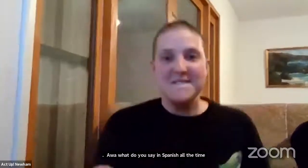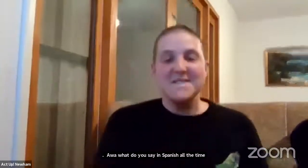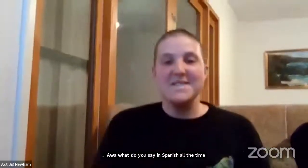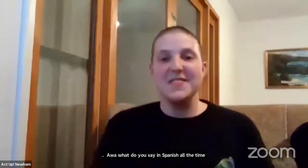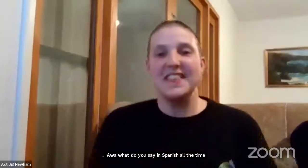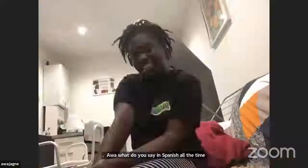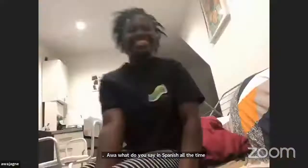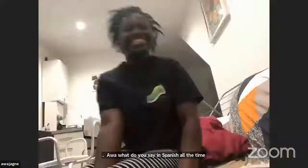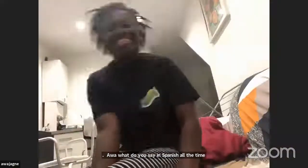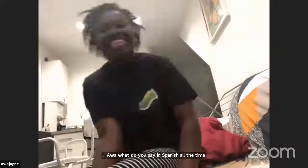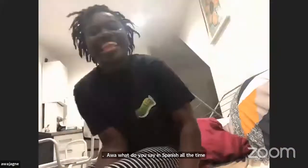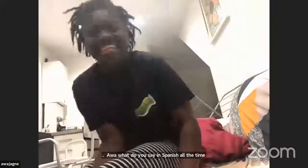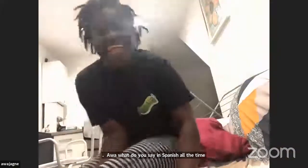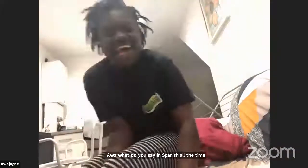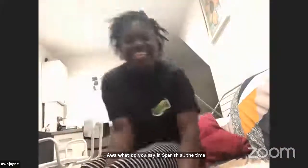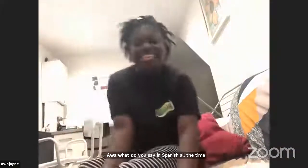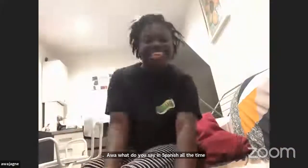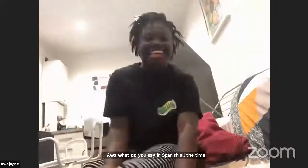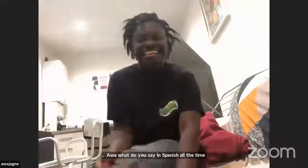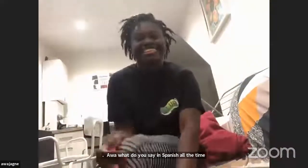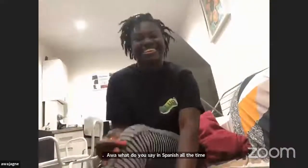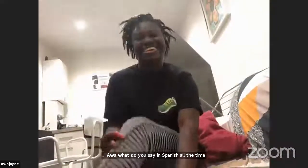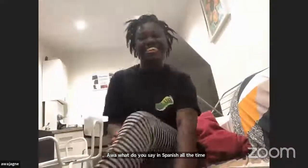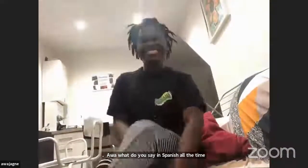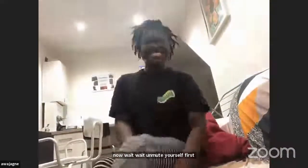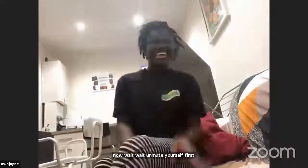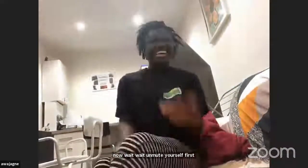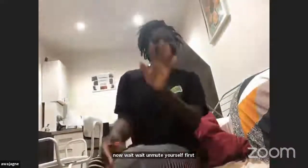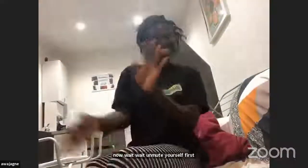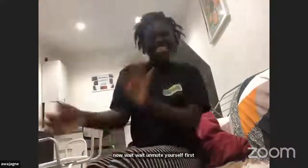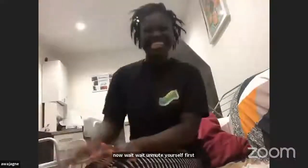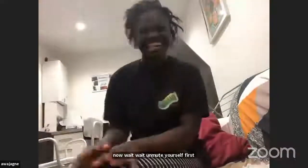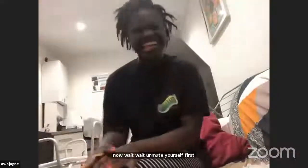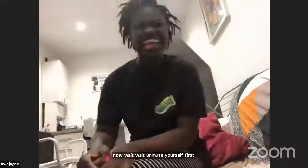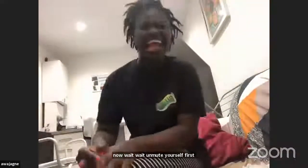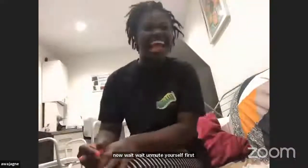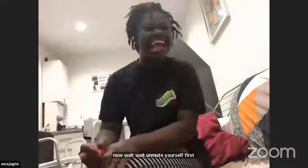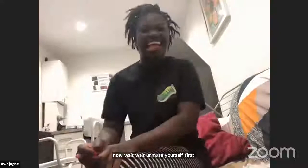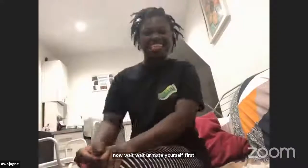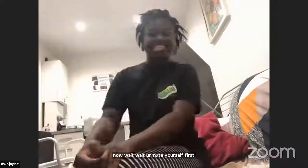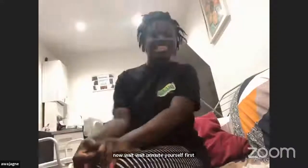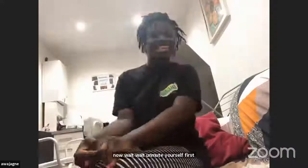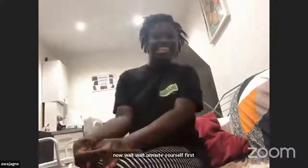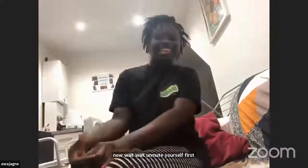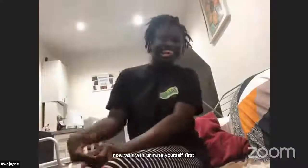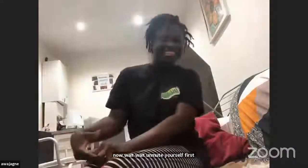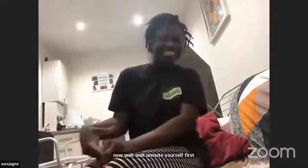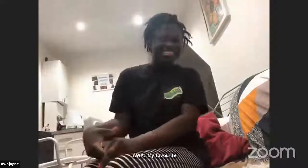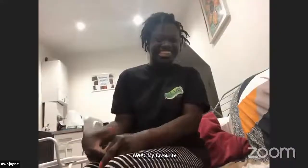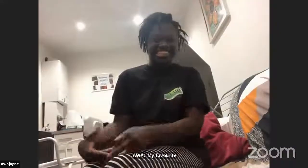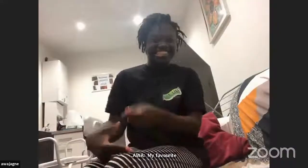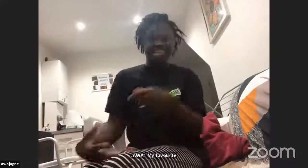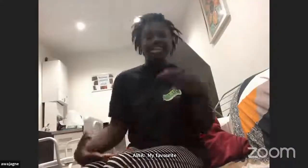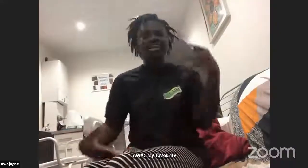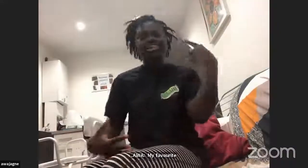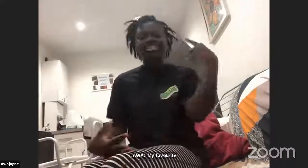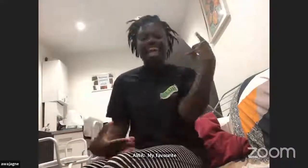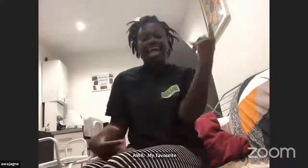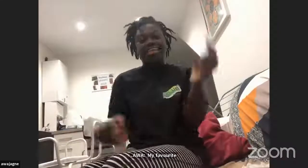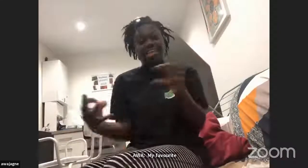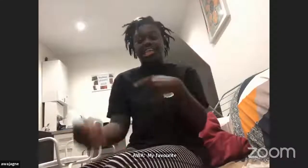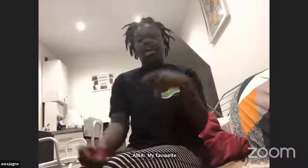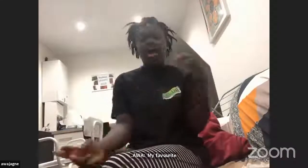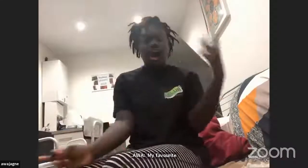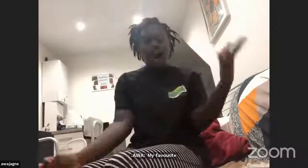Yeah. My favorite word Esaloto.